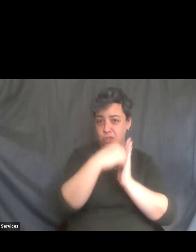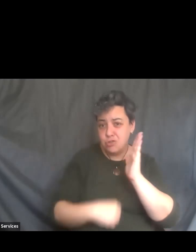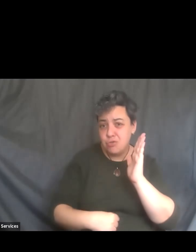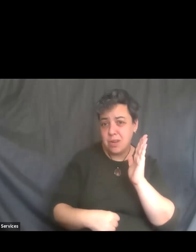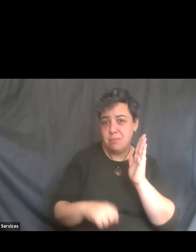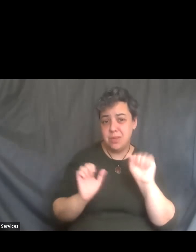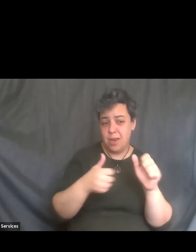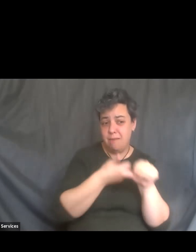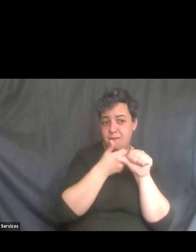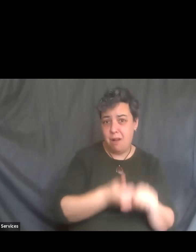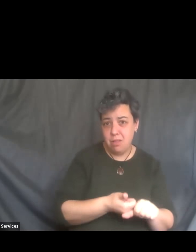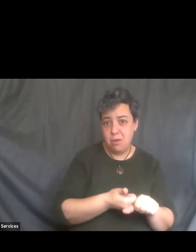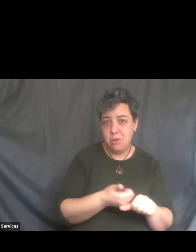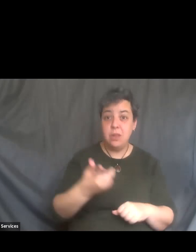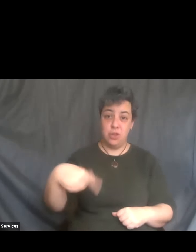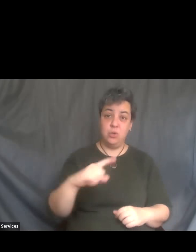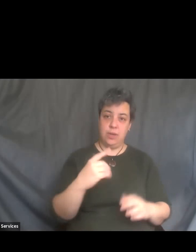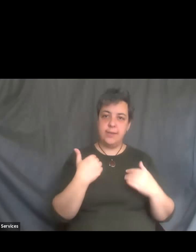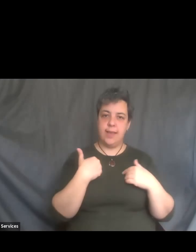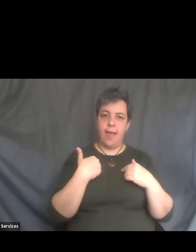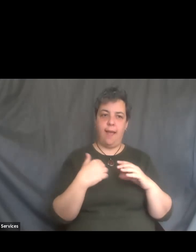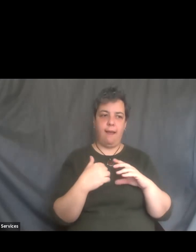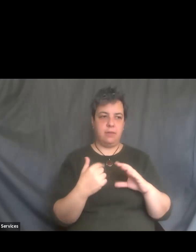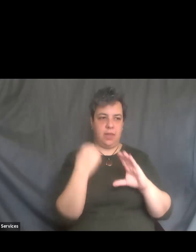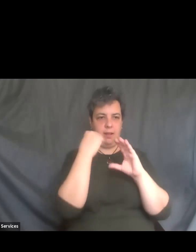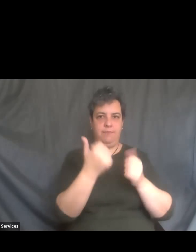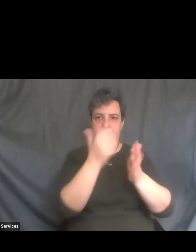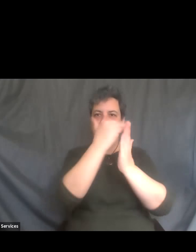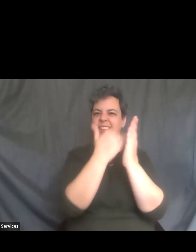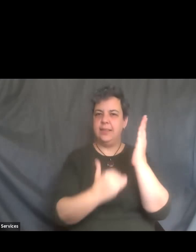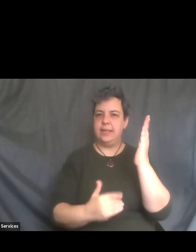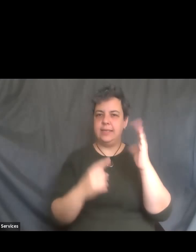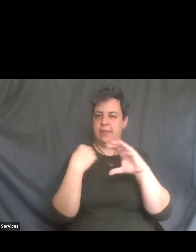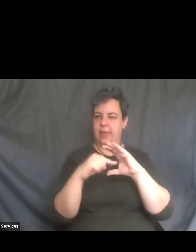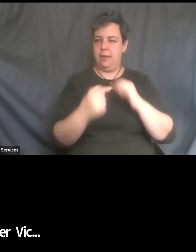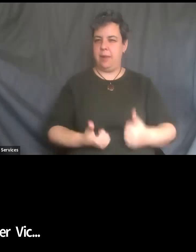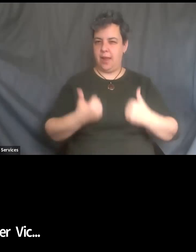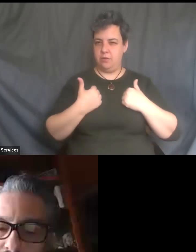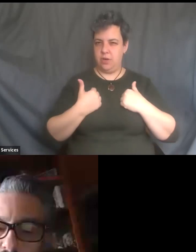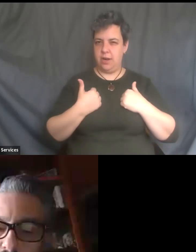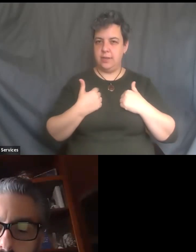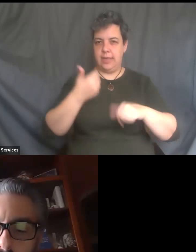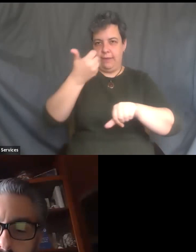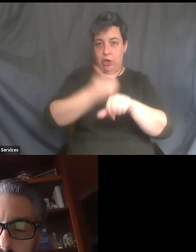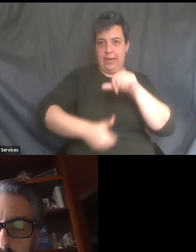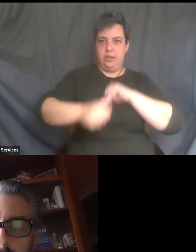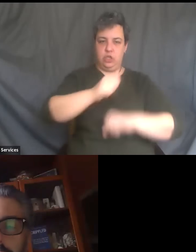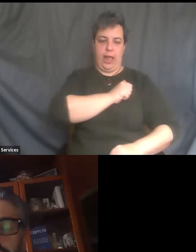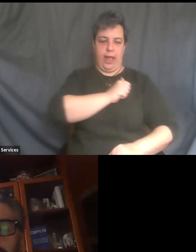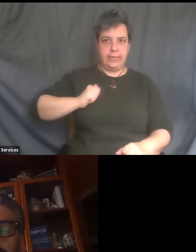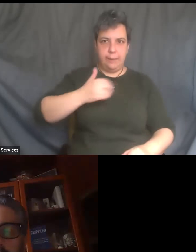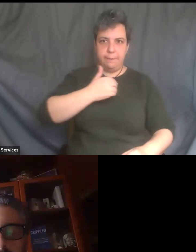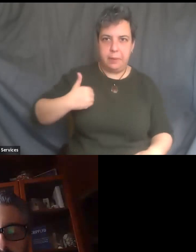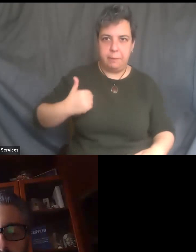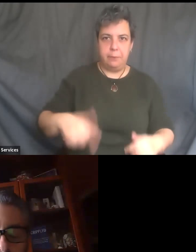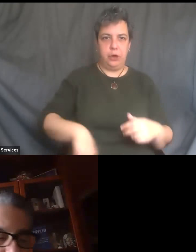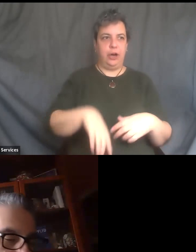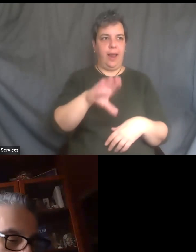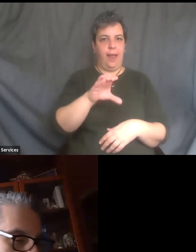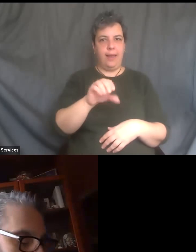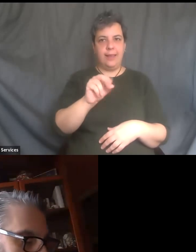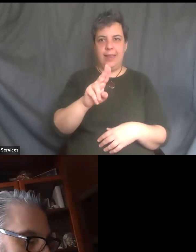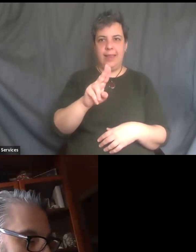have a list of people, emails, and like, for instance, I received this email. So if the team in